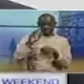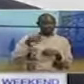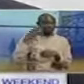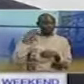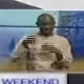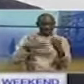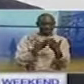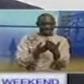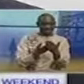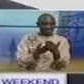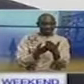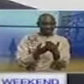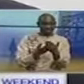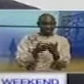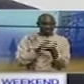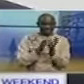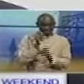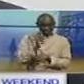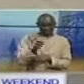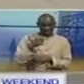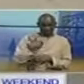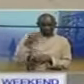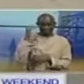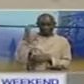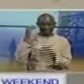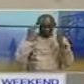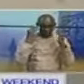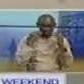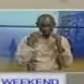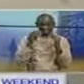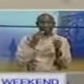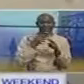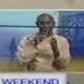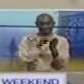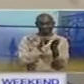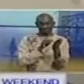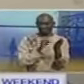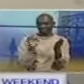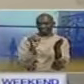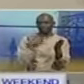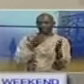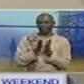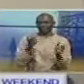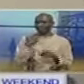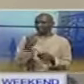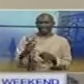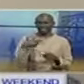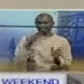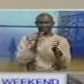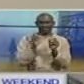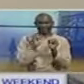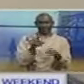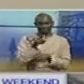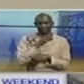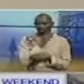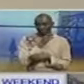be a judge of the Supreme Court, and he was not shortlisted, and he went out in public and said, no, that was unfair,